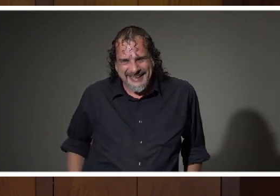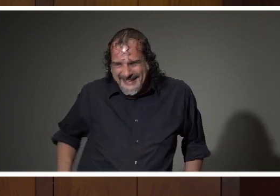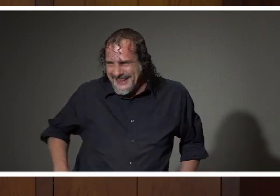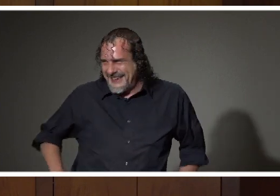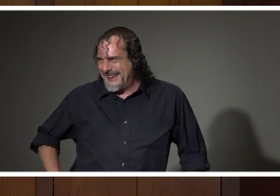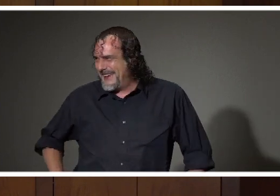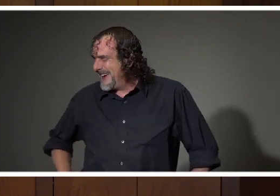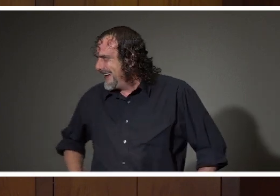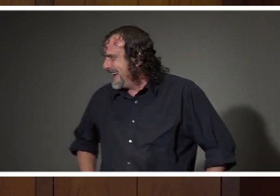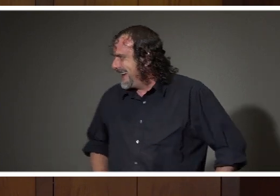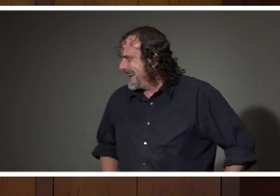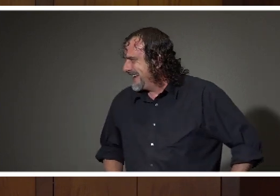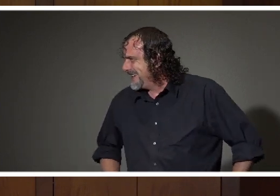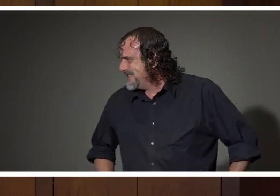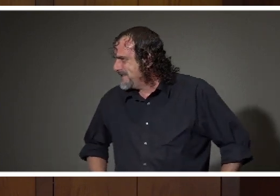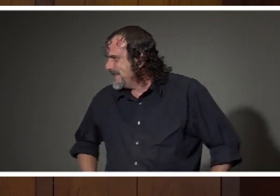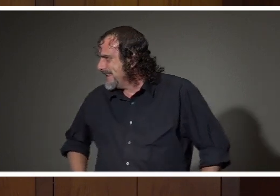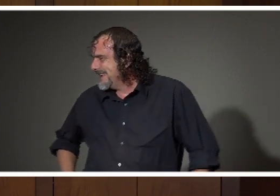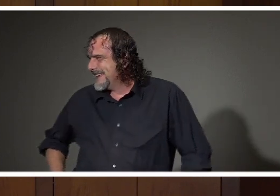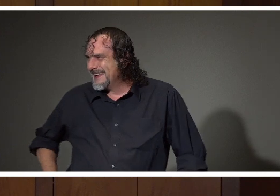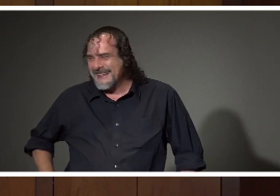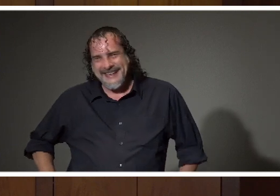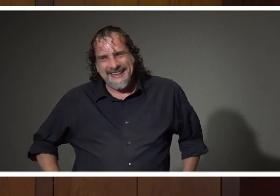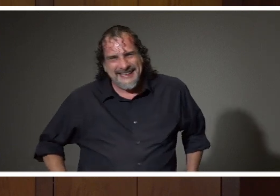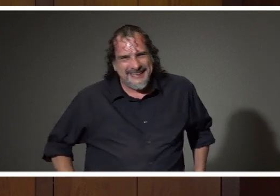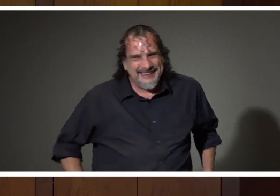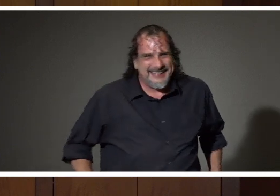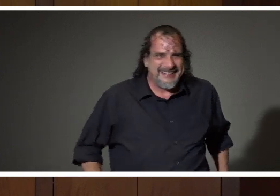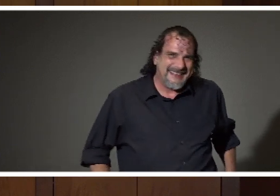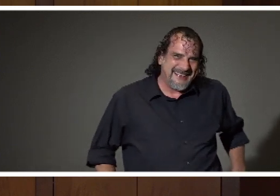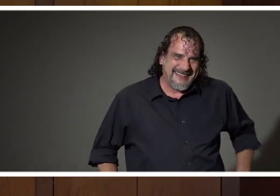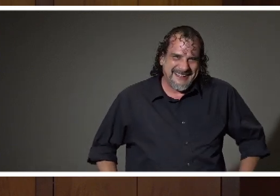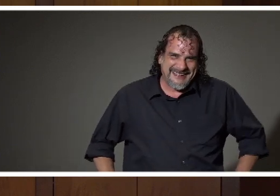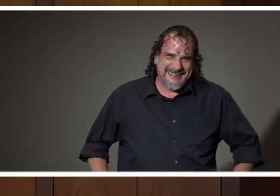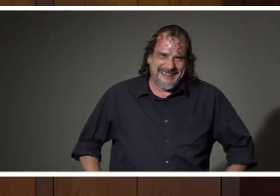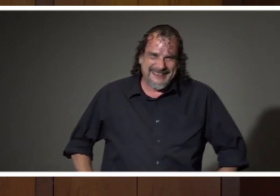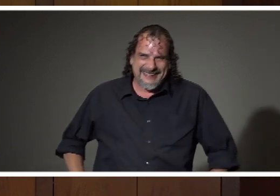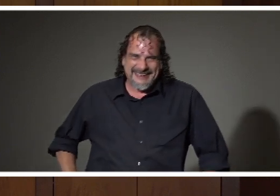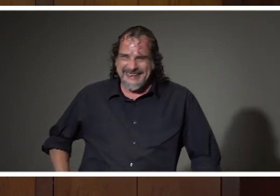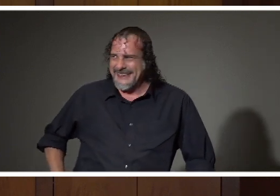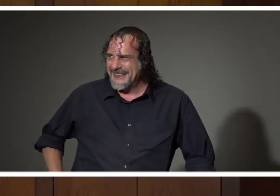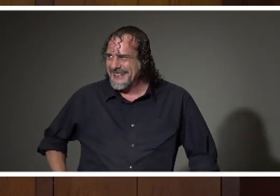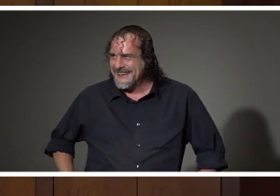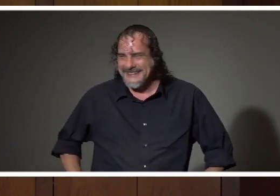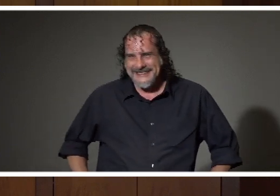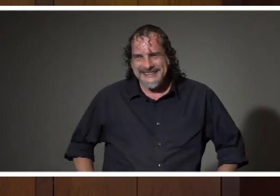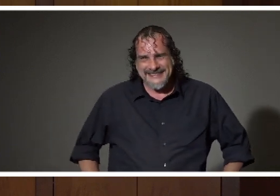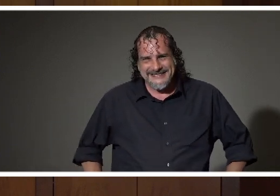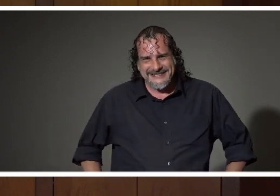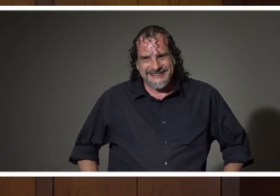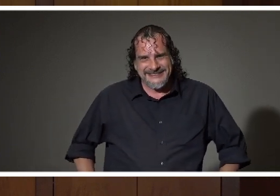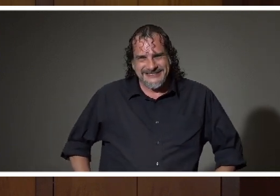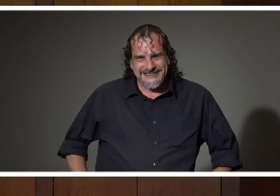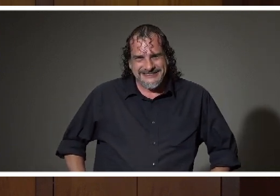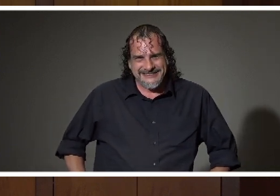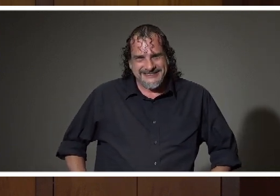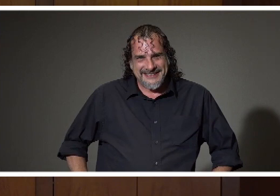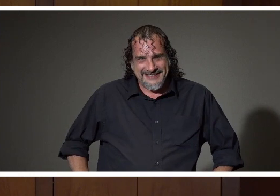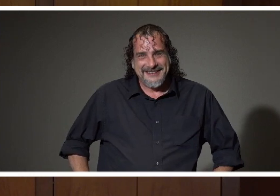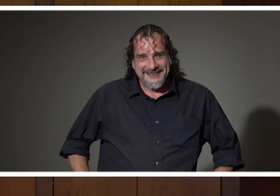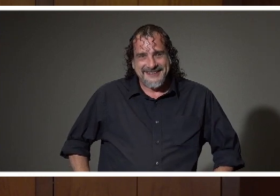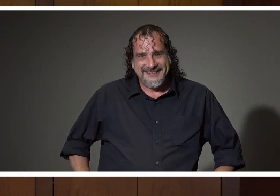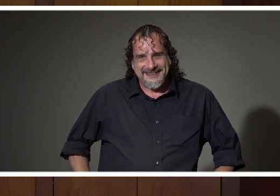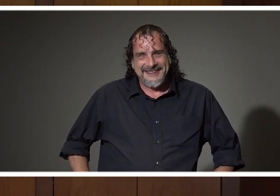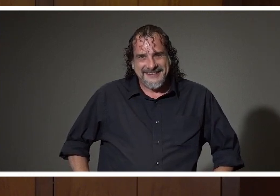out. Pulling out the Def Leppard bandana. I'm gonna put it on, you know. I was so bummed because Def Leppard was coming to the